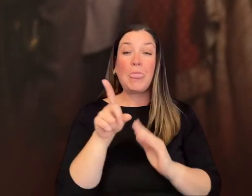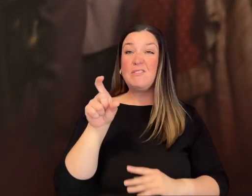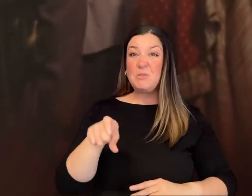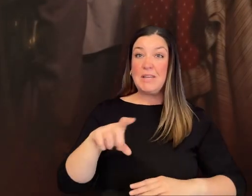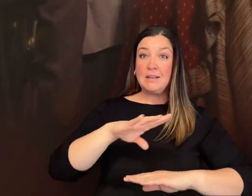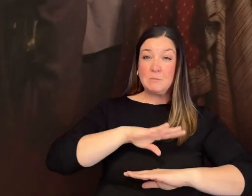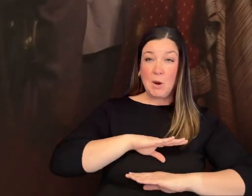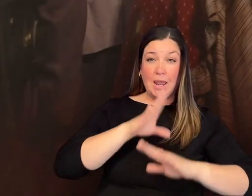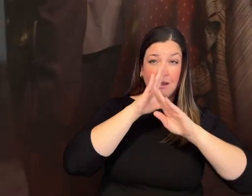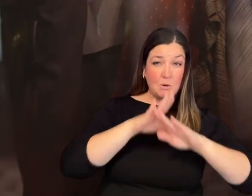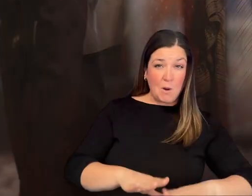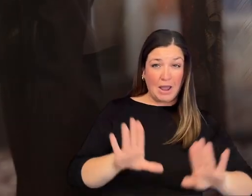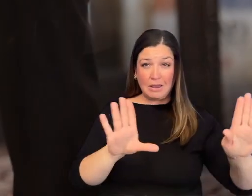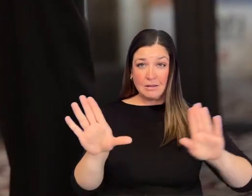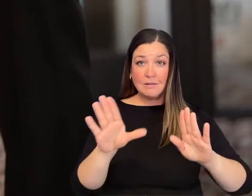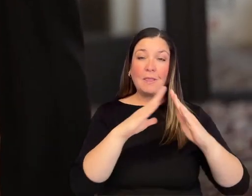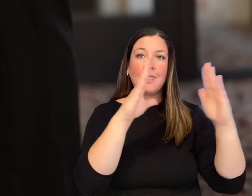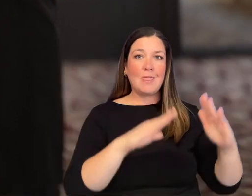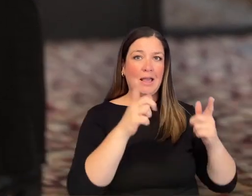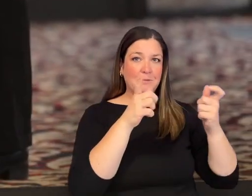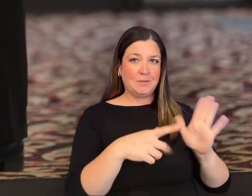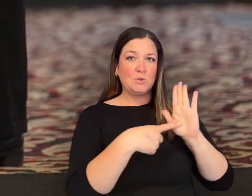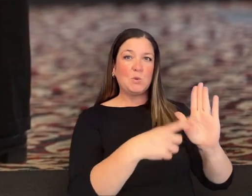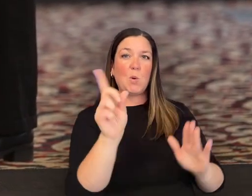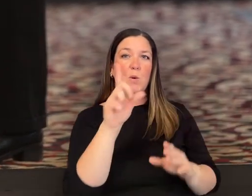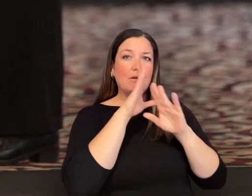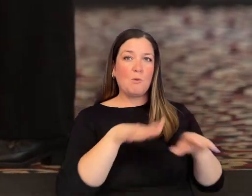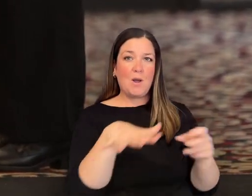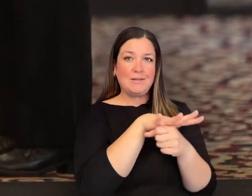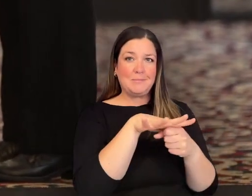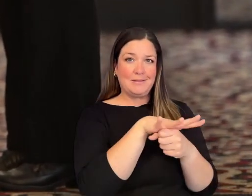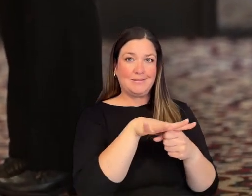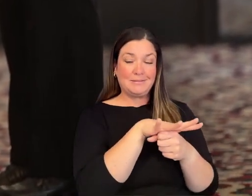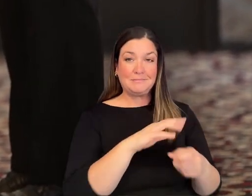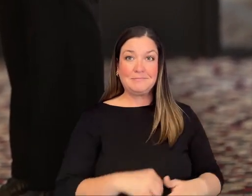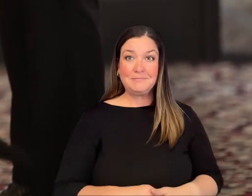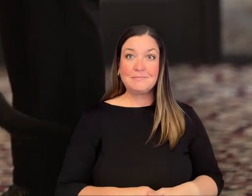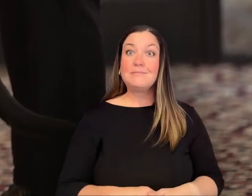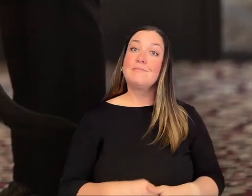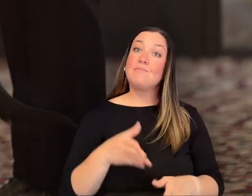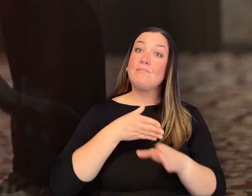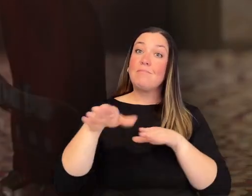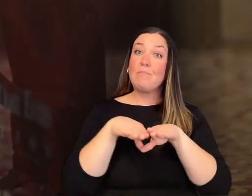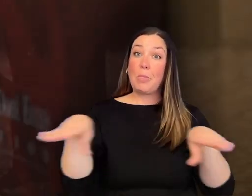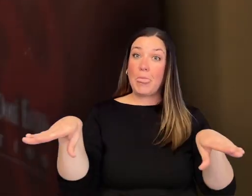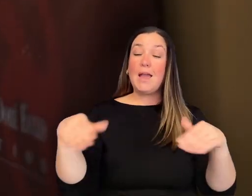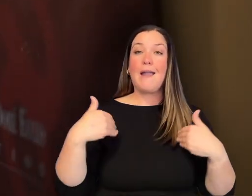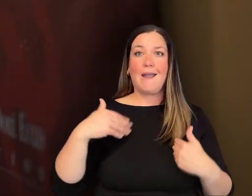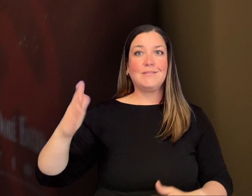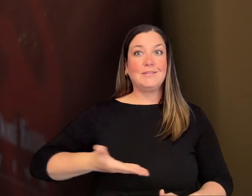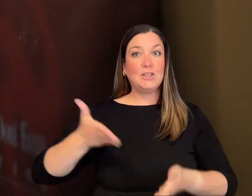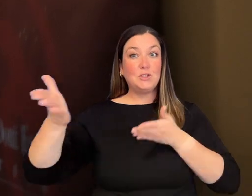from the performance or lobby crowds, the house manager can direct you to quieter spaces. On the main level,